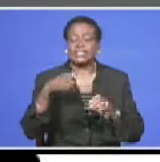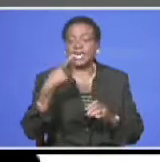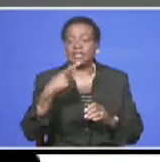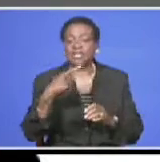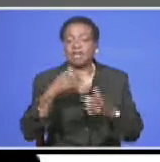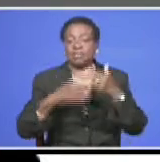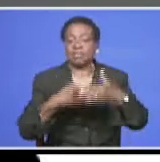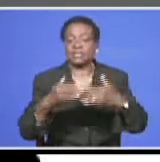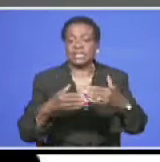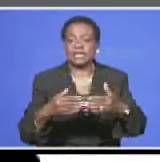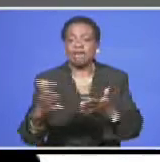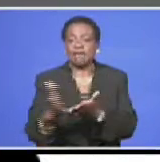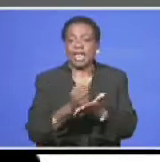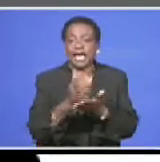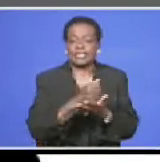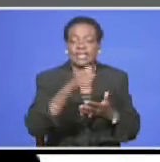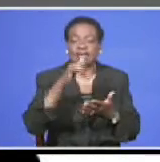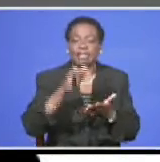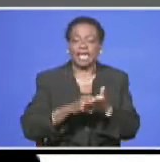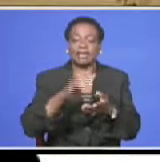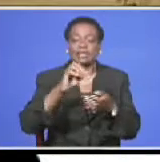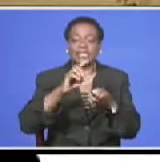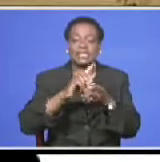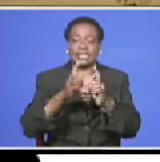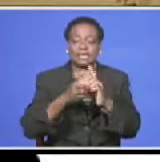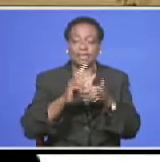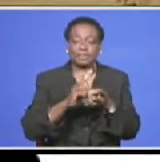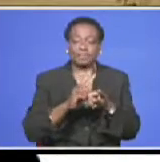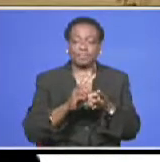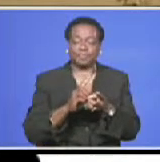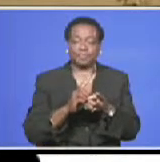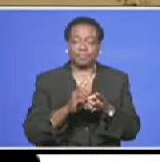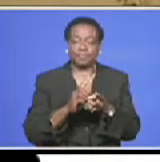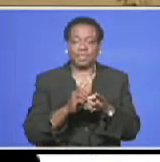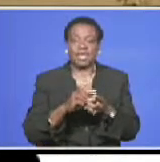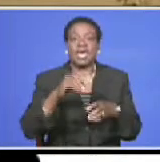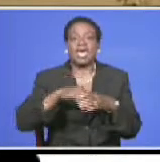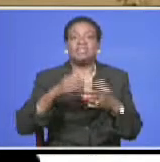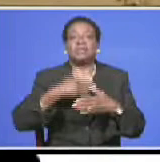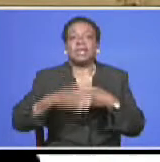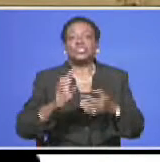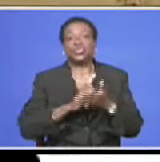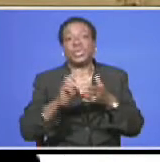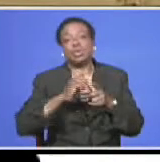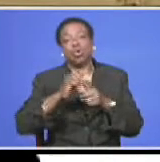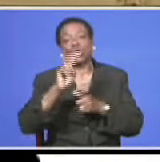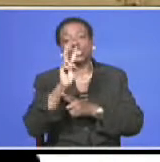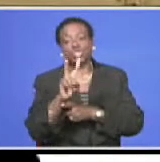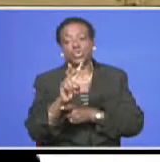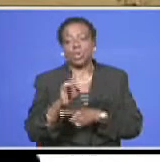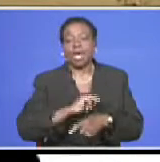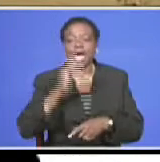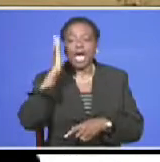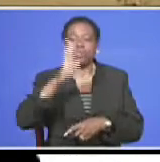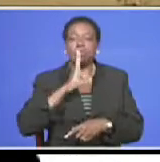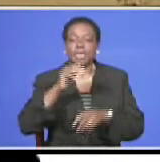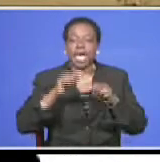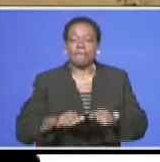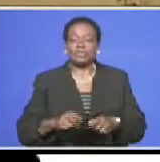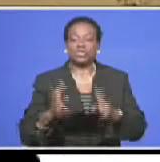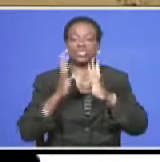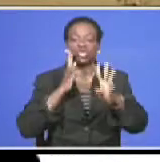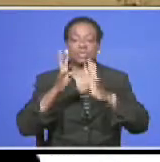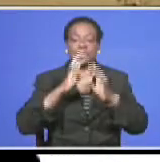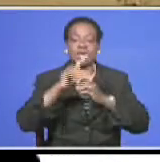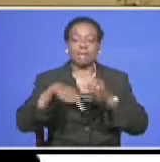data. We don't have a listing as yet, but I'll tell you what, in the next week or two, I'll be able to speak more definitively on it,